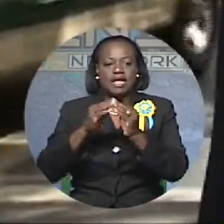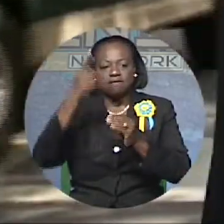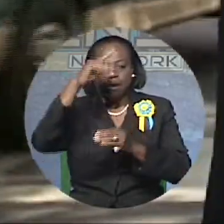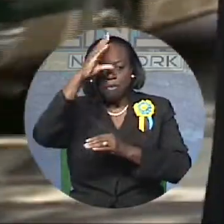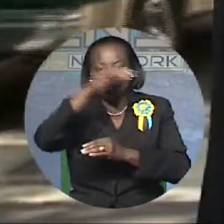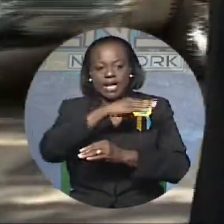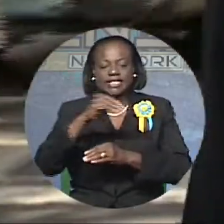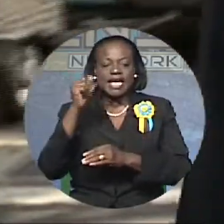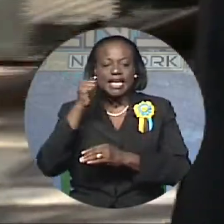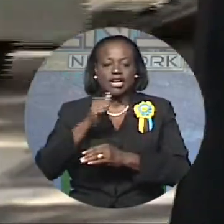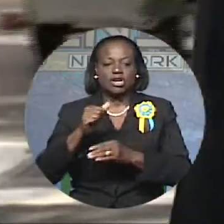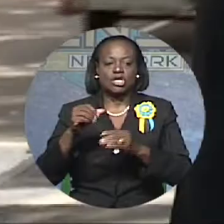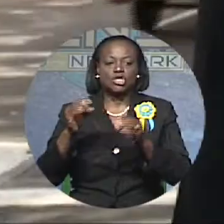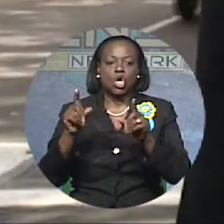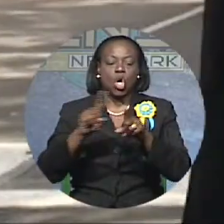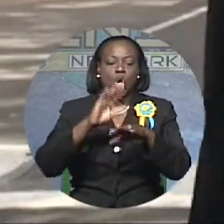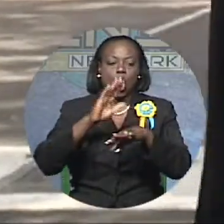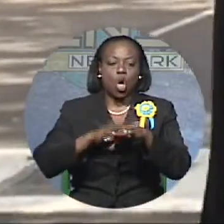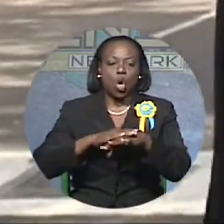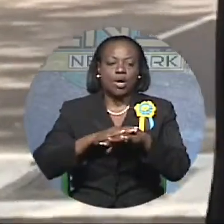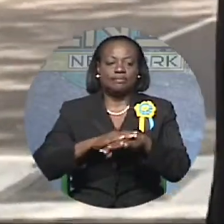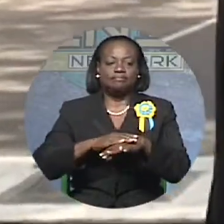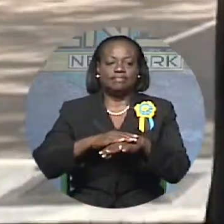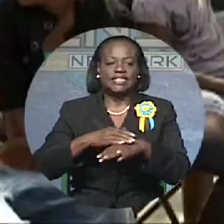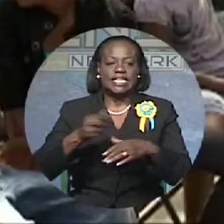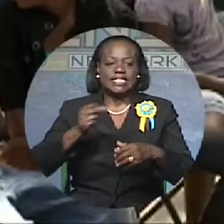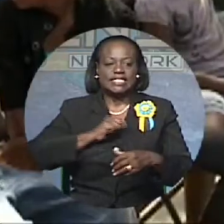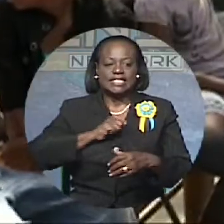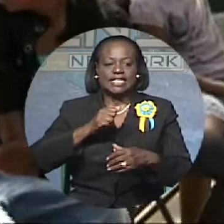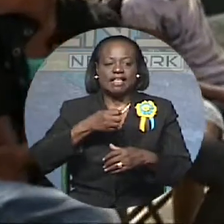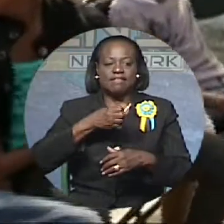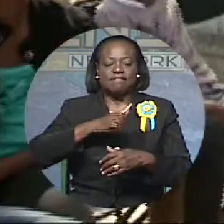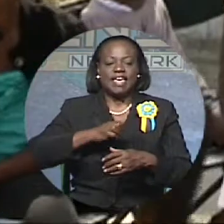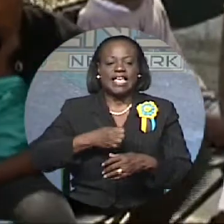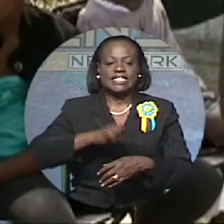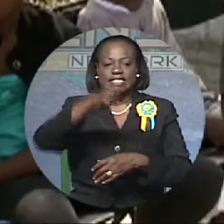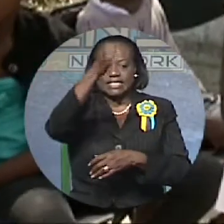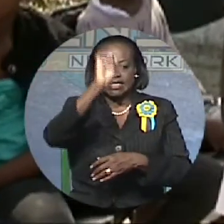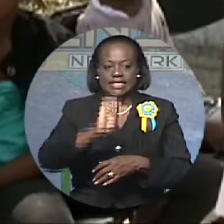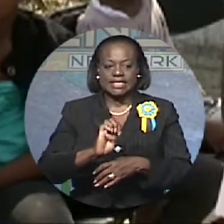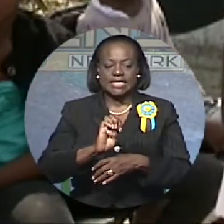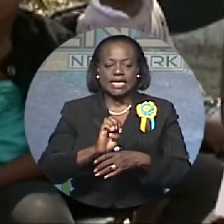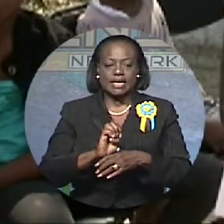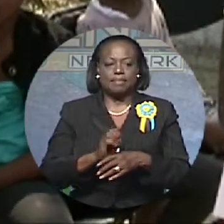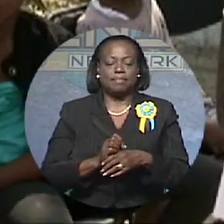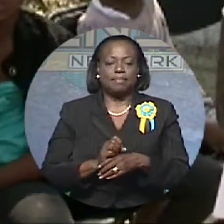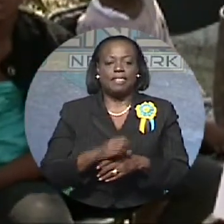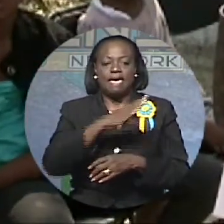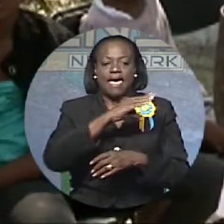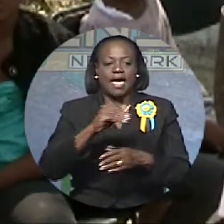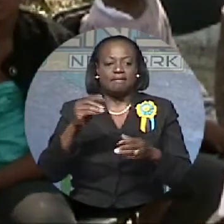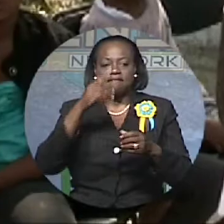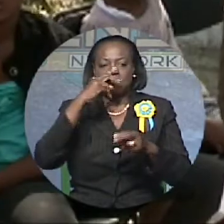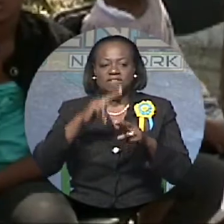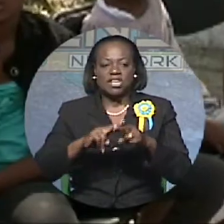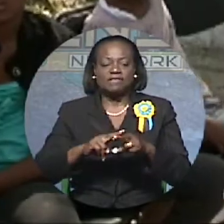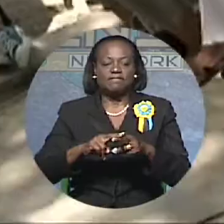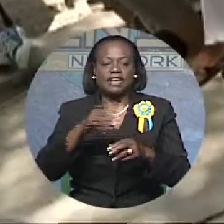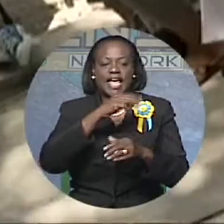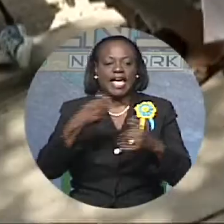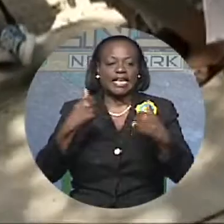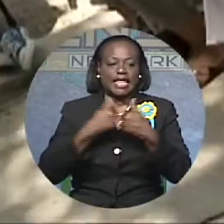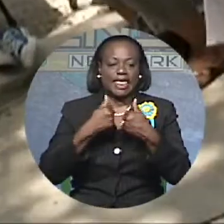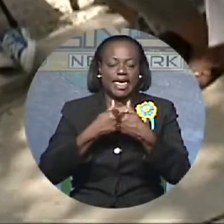a presentation on crime and violence, and an afternoon filled with fun and games. Addressing the enrichment seminar was United States